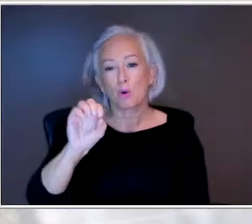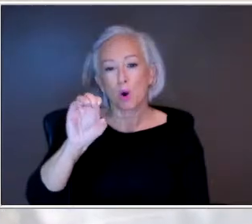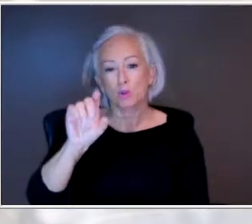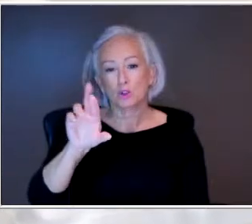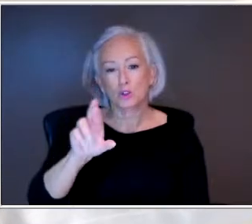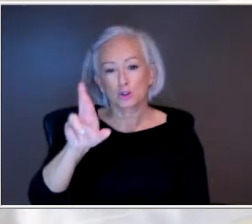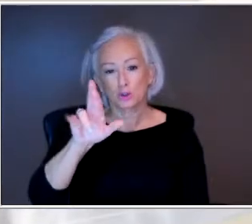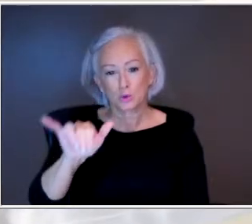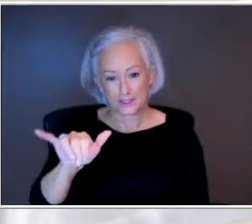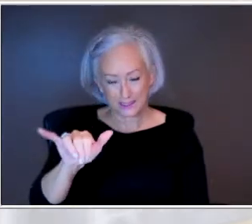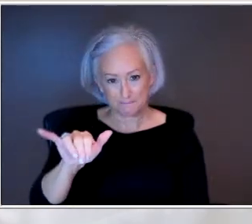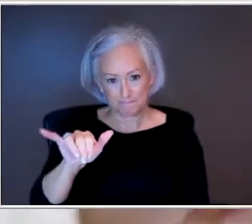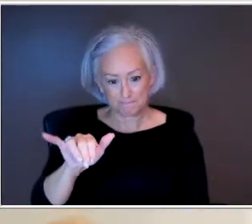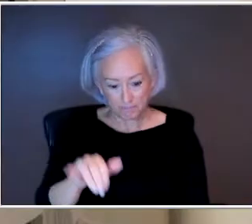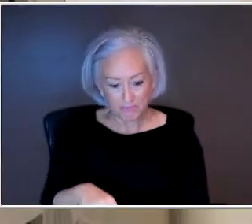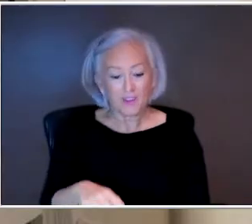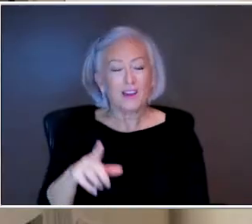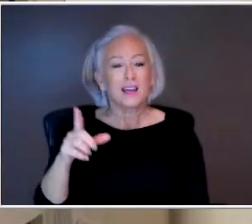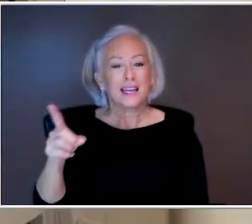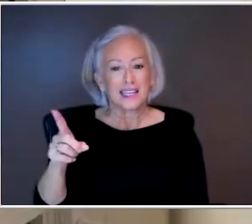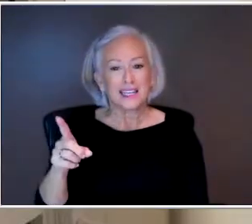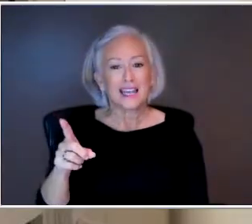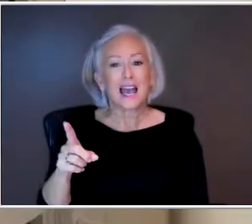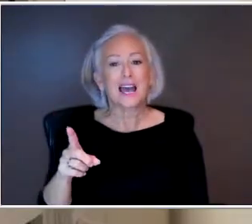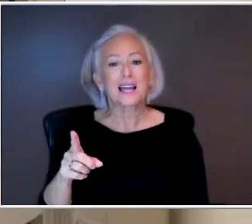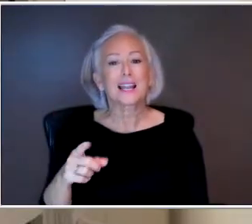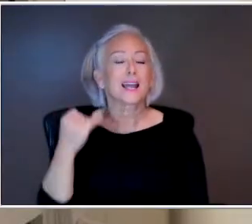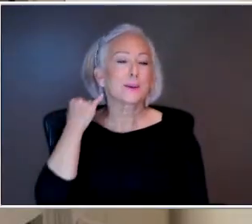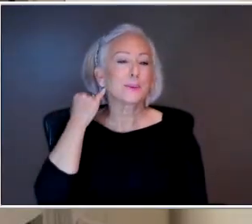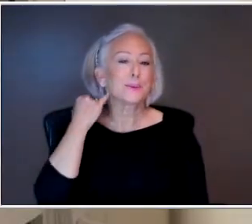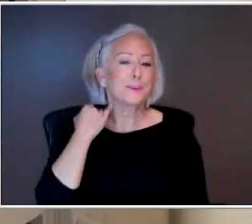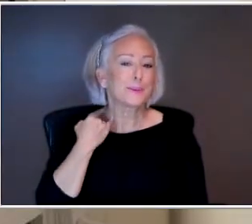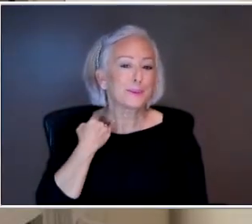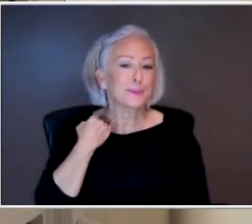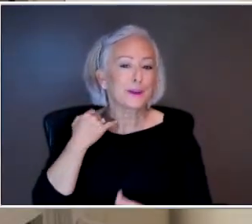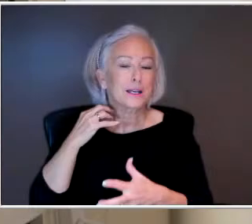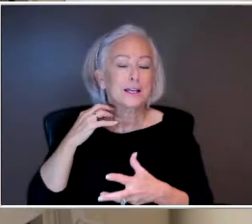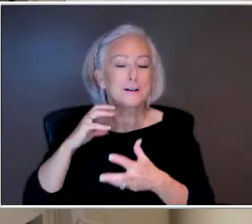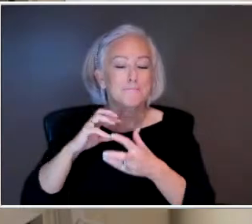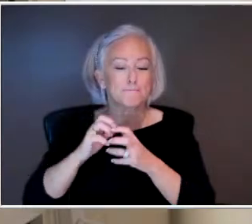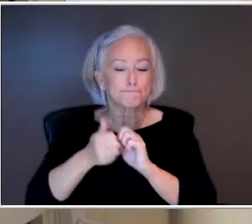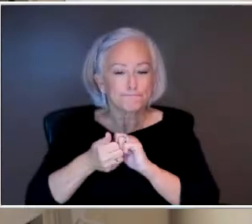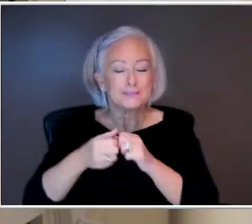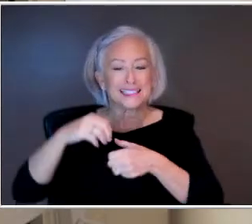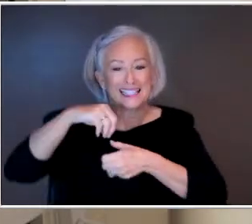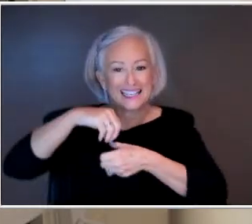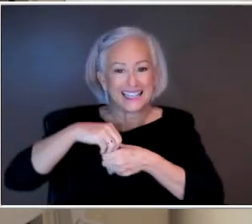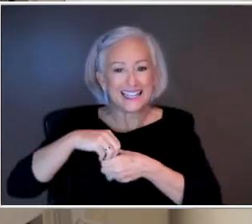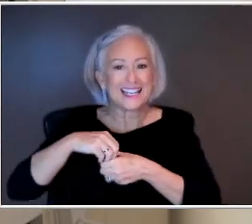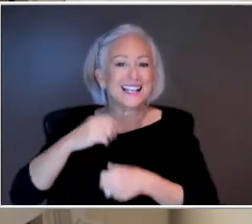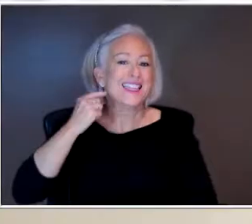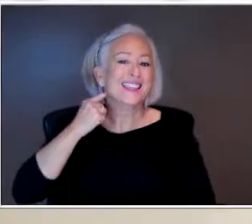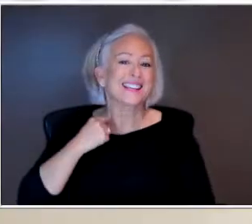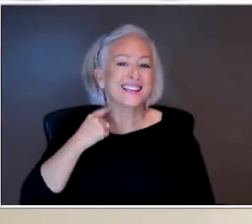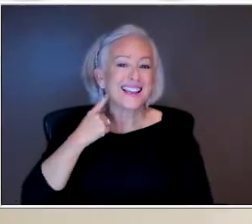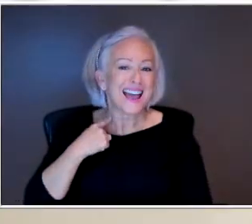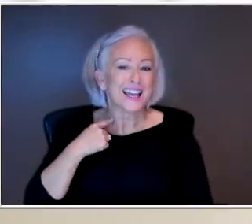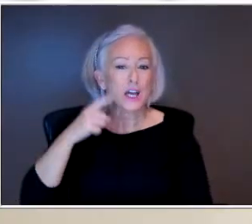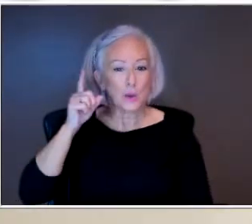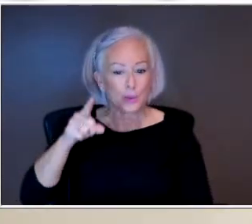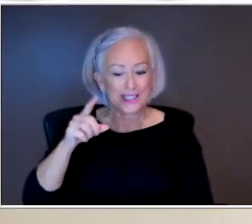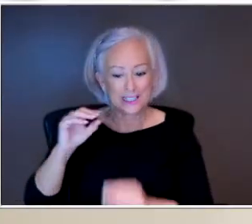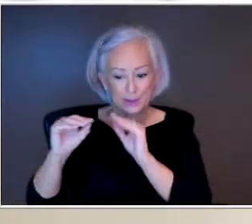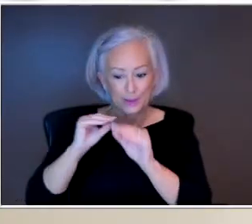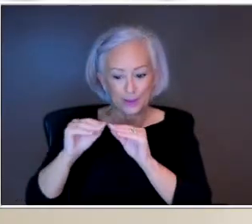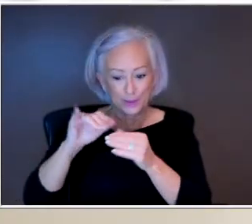as a freak occurrence even in young people. So we needed to repair that to understand what was going on with the brain, and it turns out that there was a